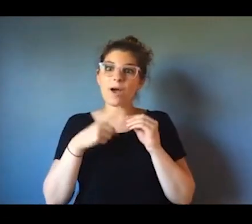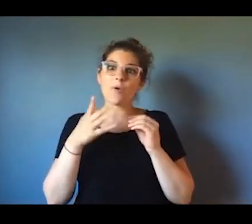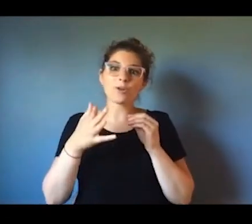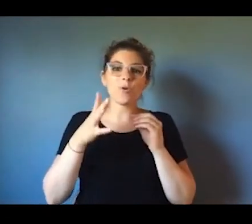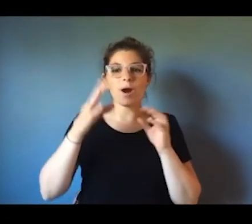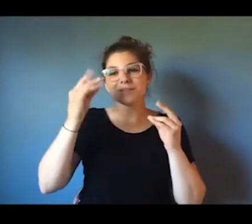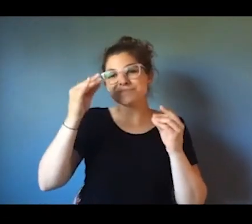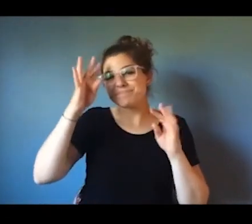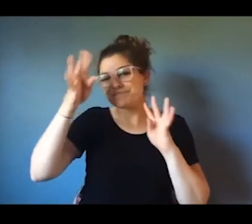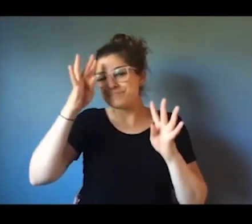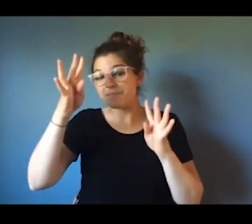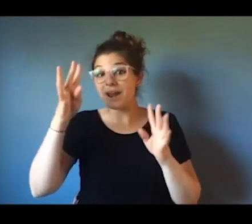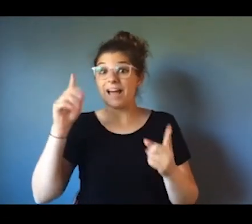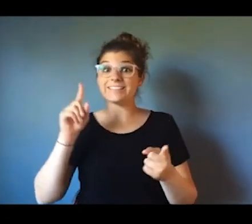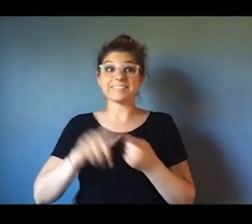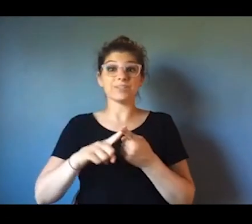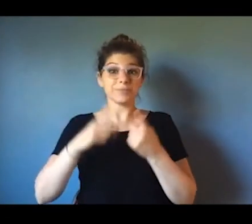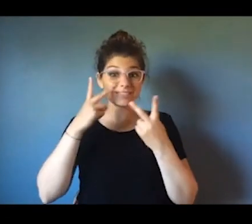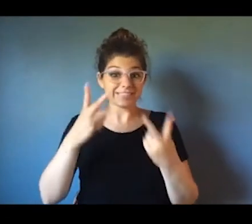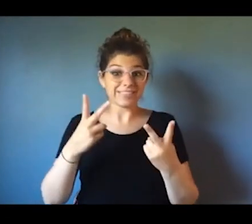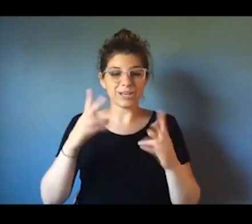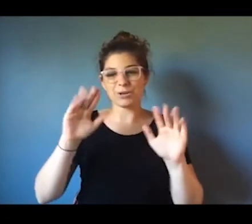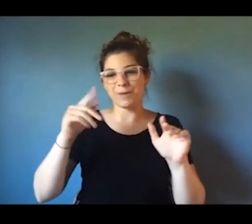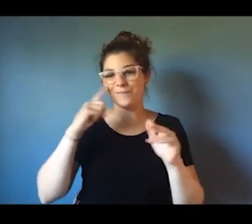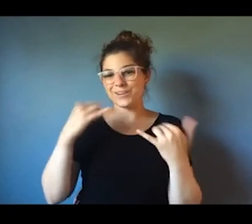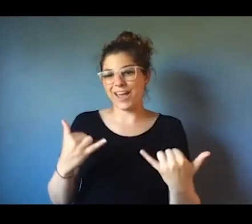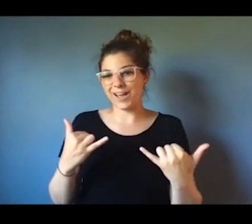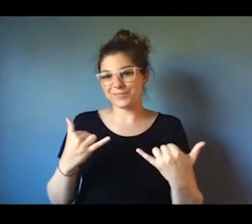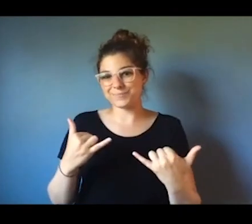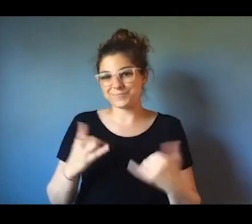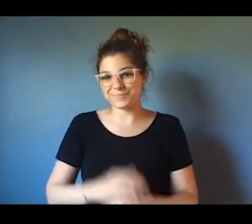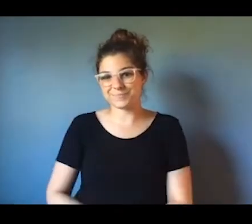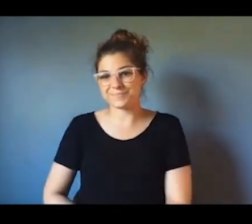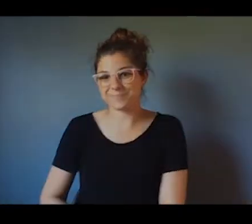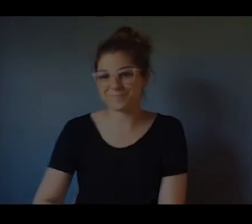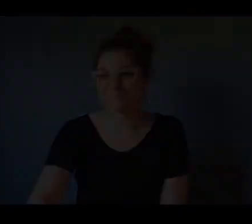wait to hear about what everyone's come up with. But until then, goodbye for now, guys.